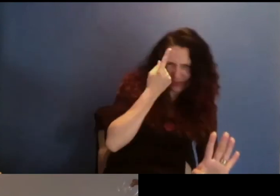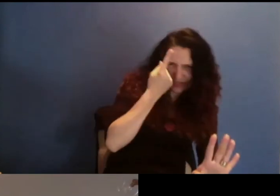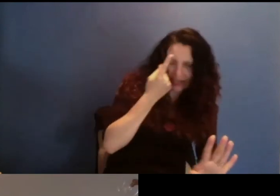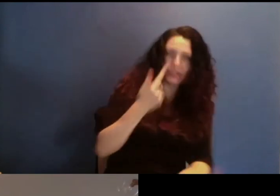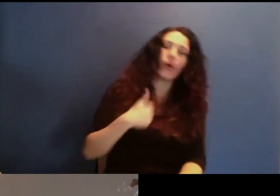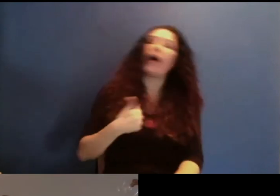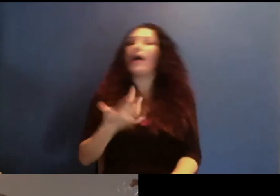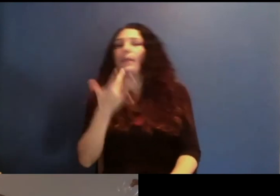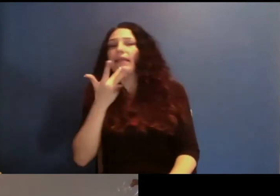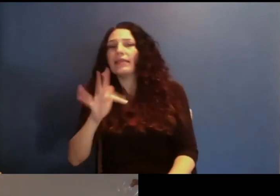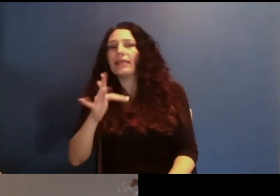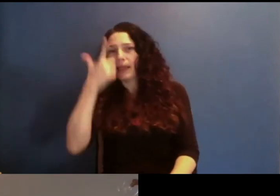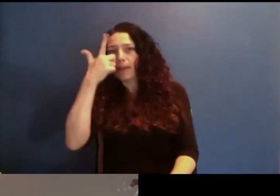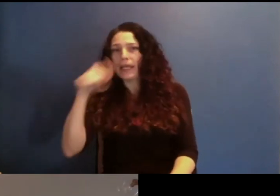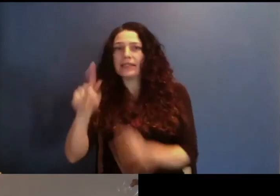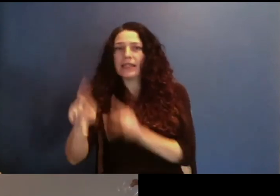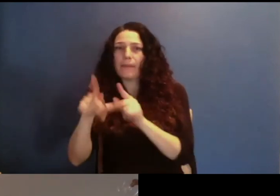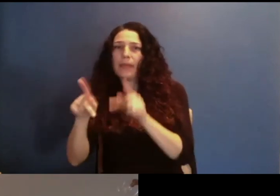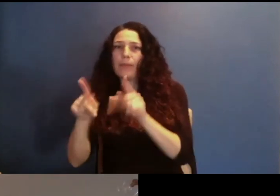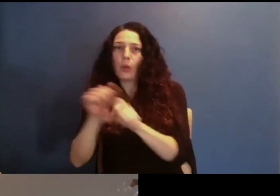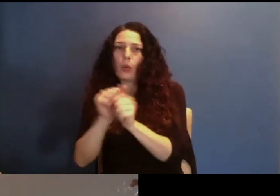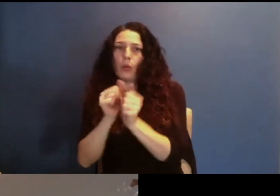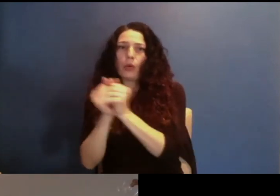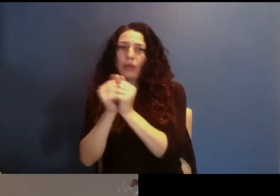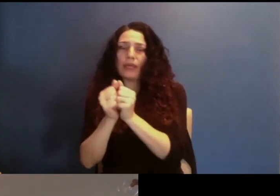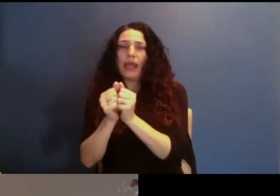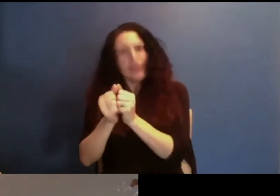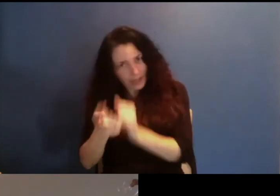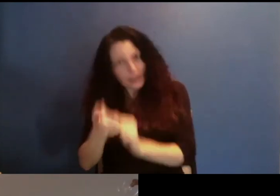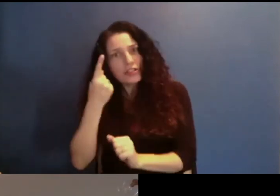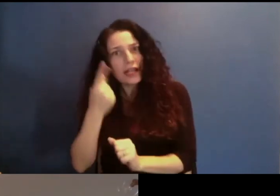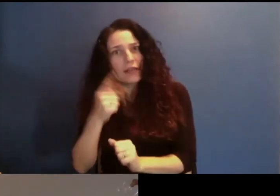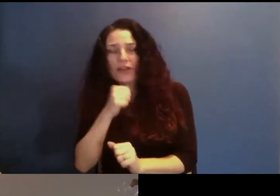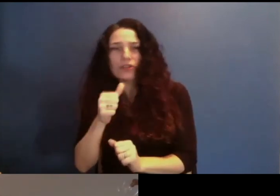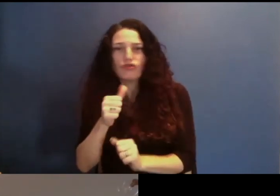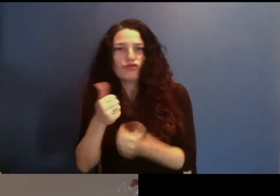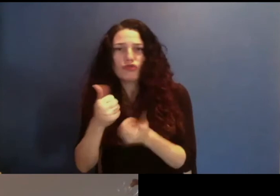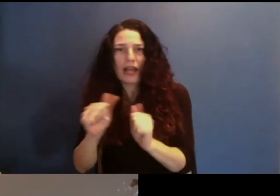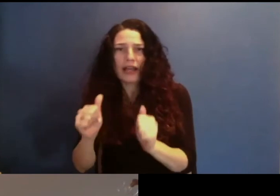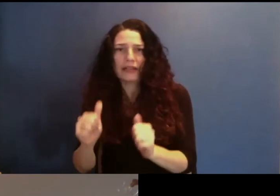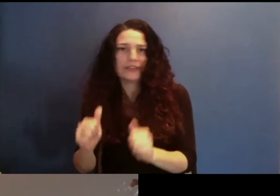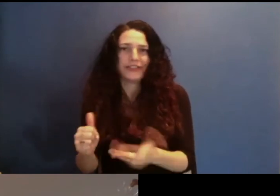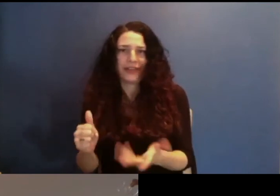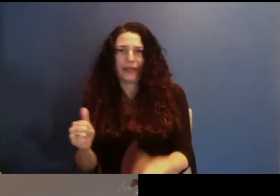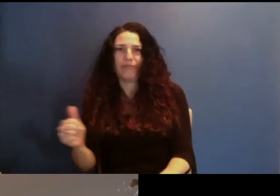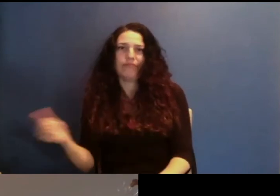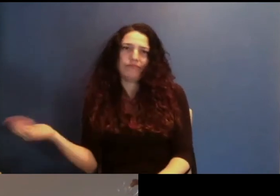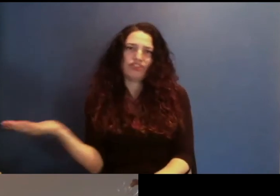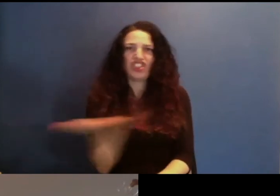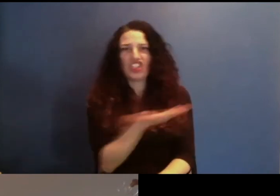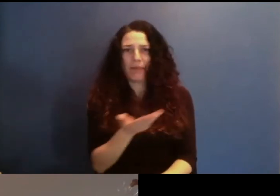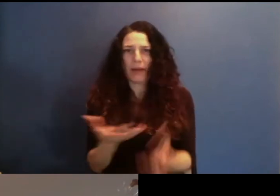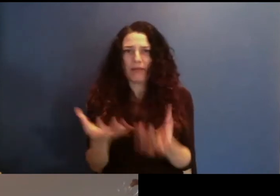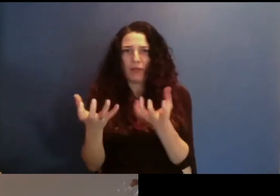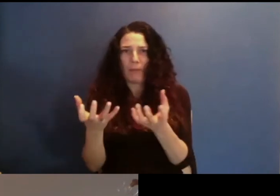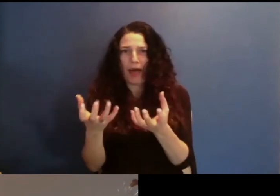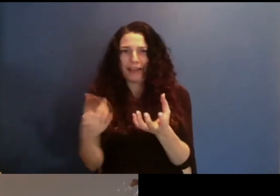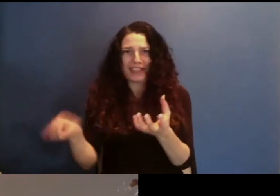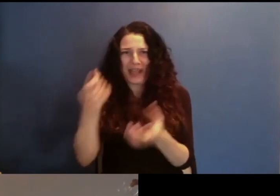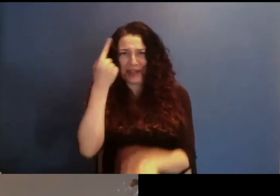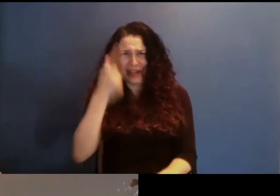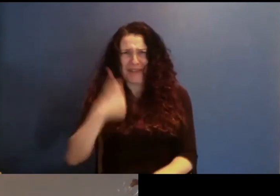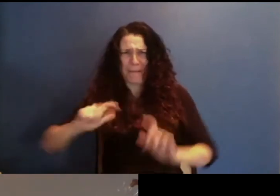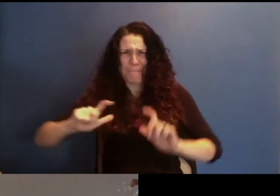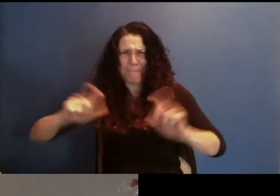trying to neuter it? Like they're not trying to chop the balls off. They understand that I have big, huge balls and want to celebrate and showcase